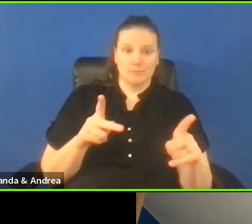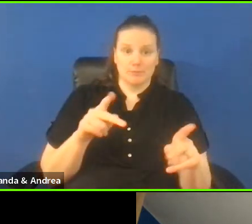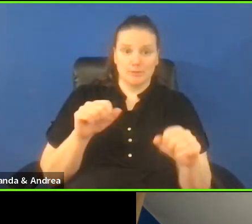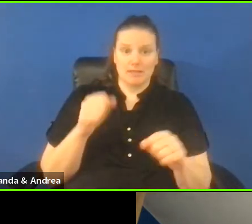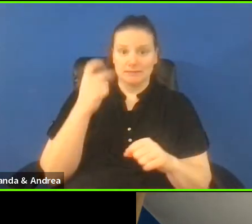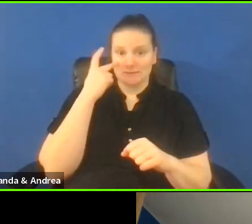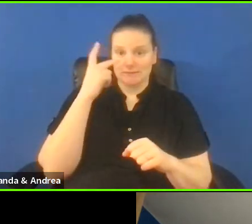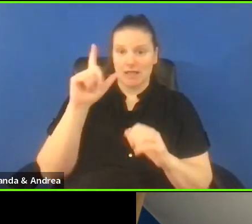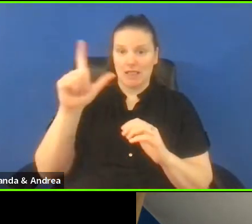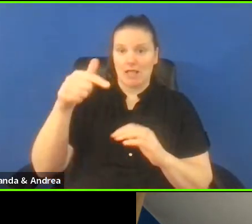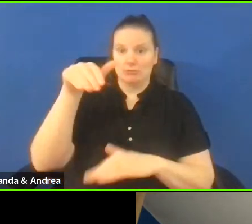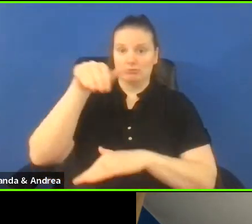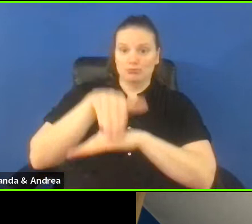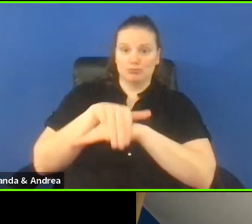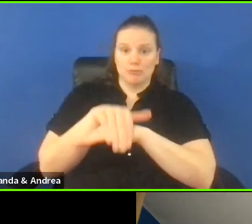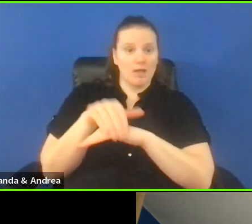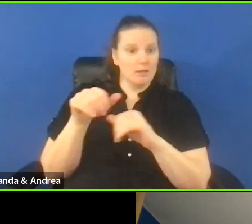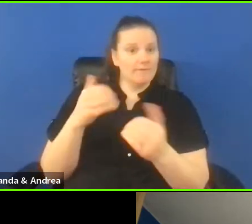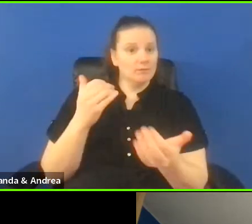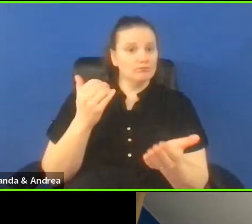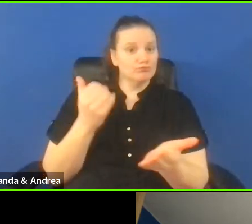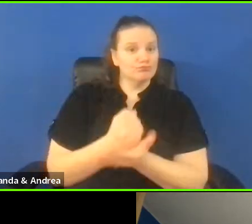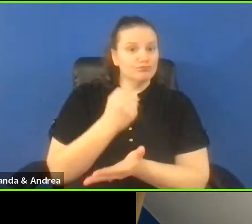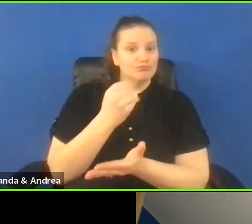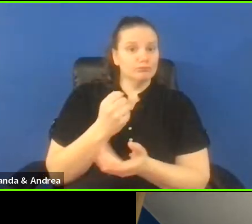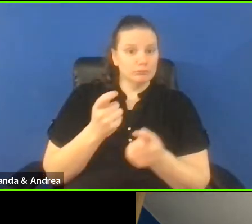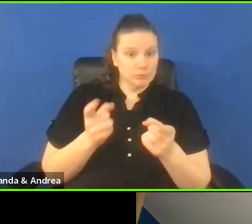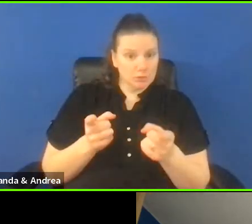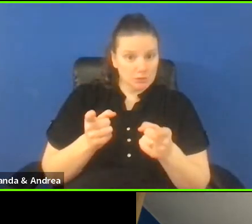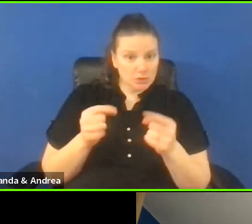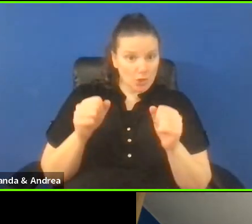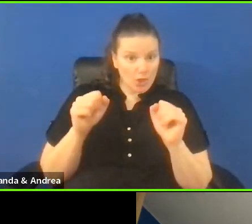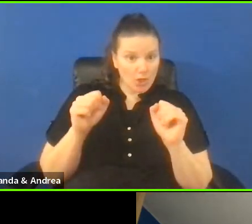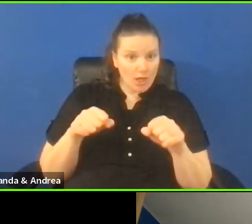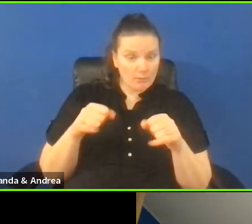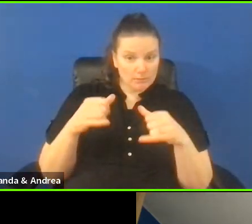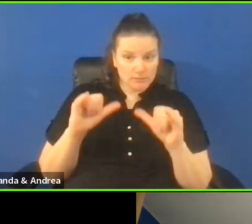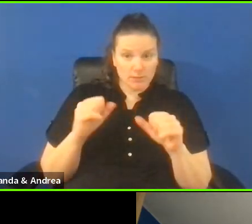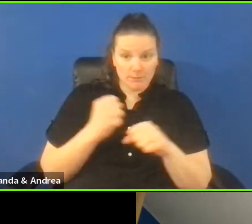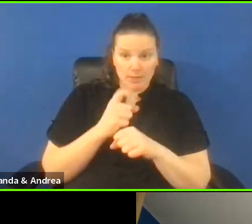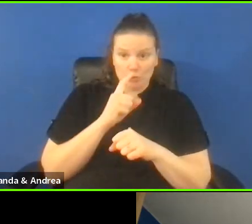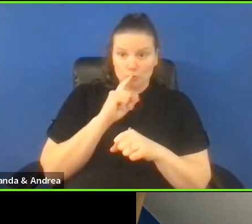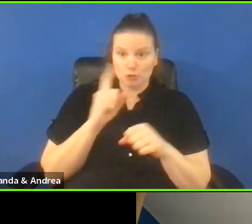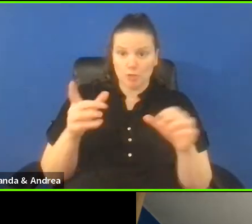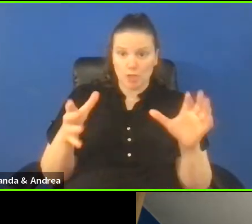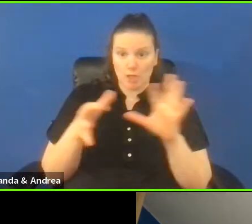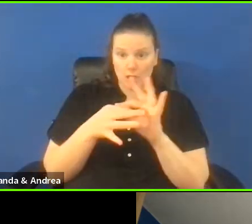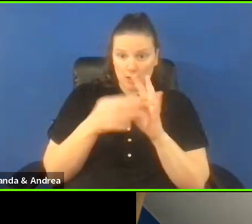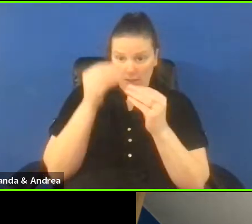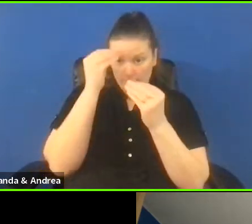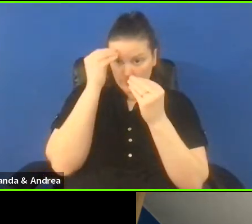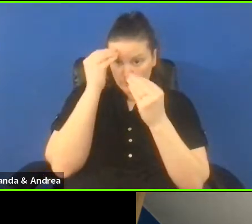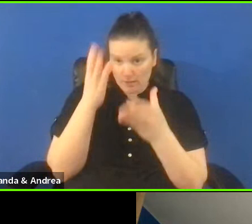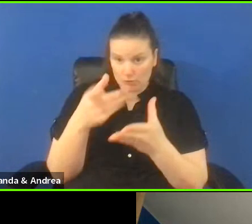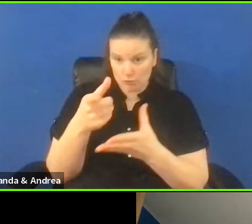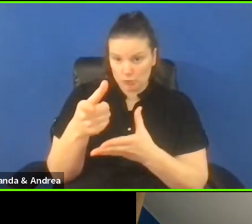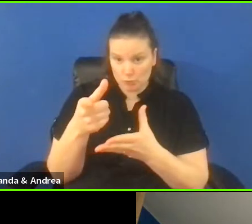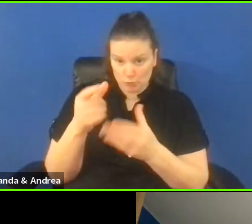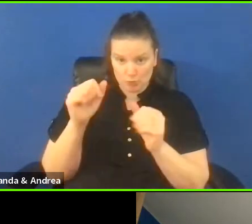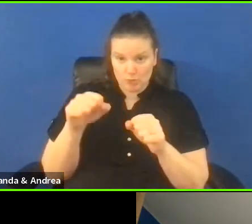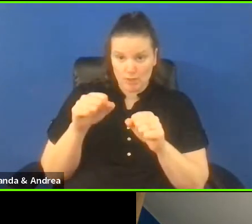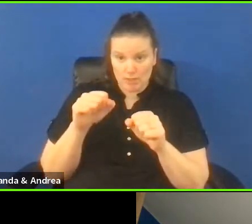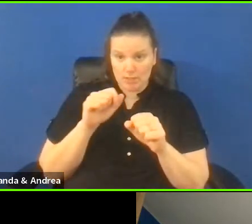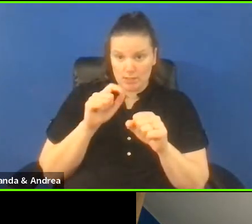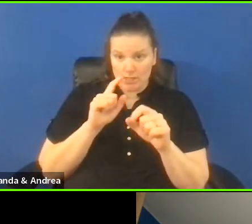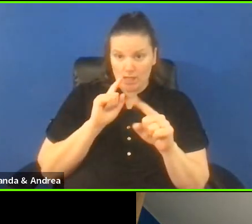it later on this evening will have a chance. Would we be able to still make sure that we link the information so that you would be able to answer